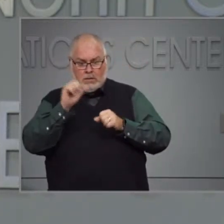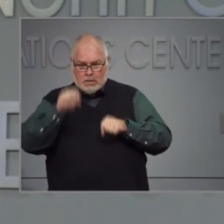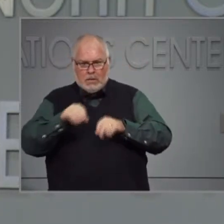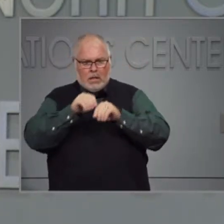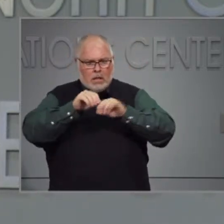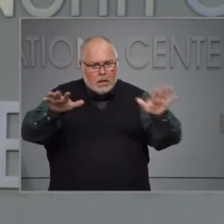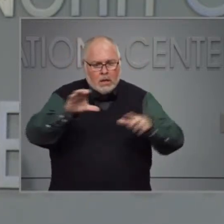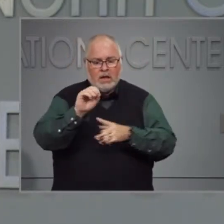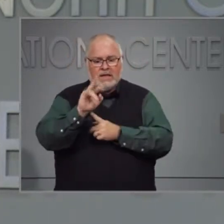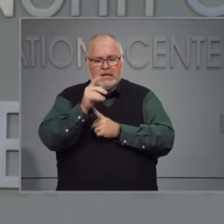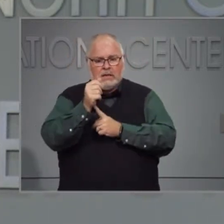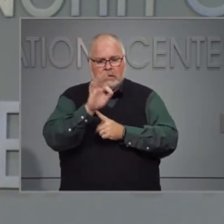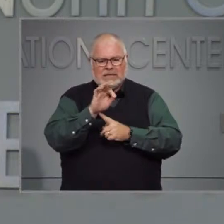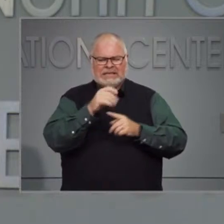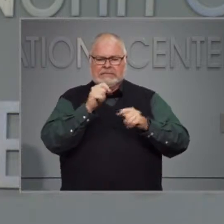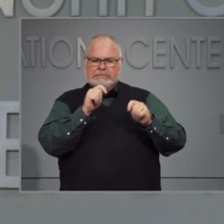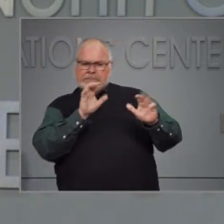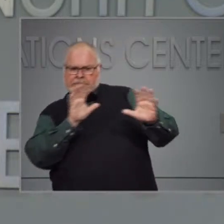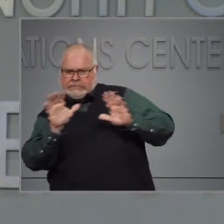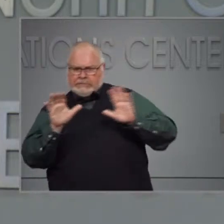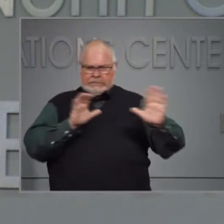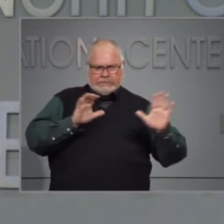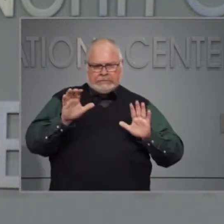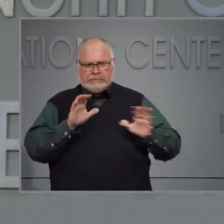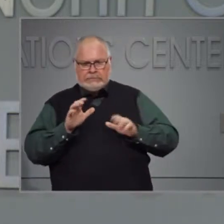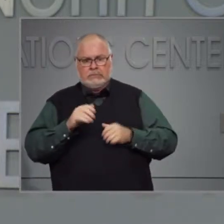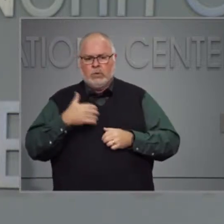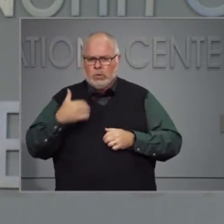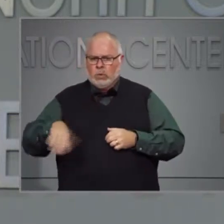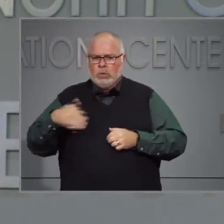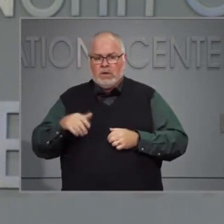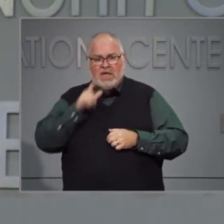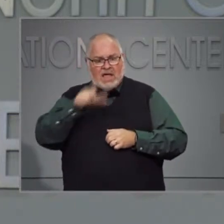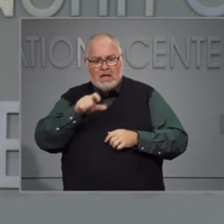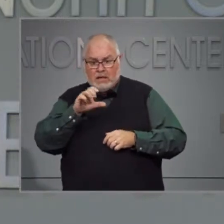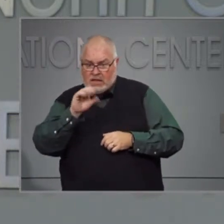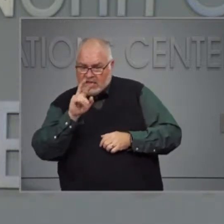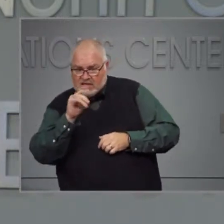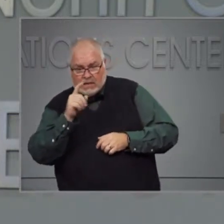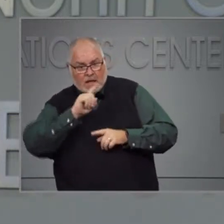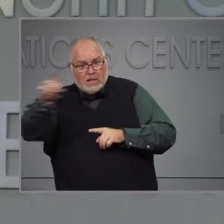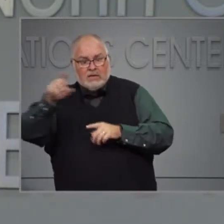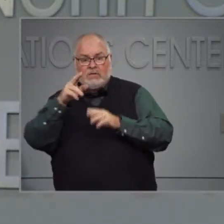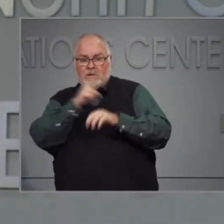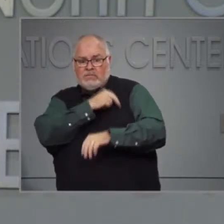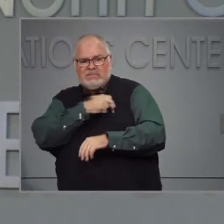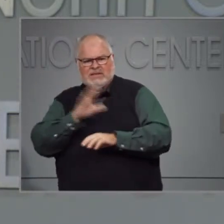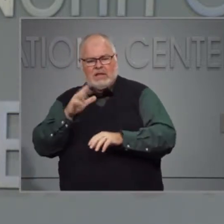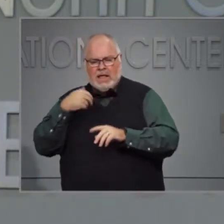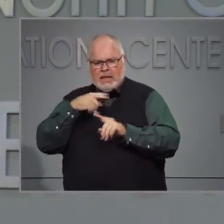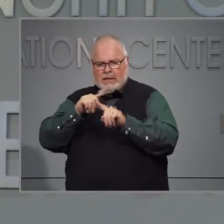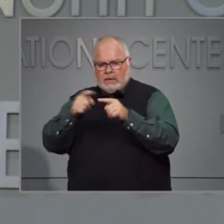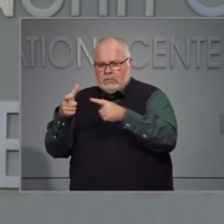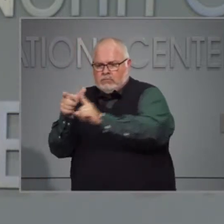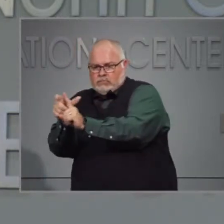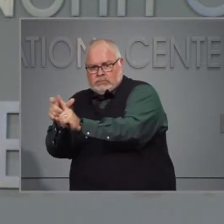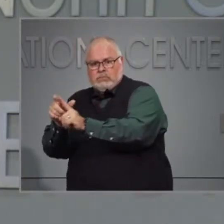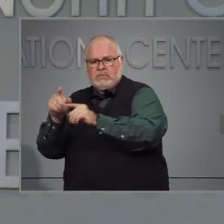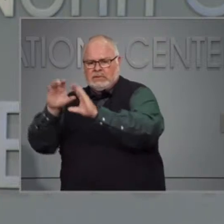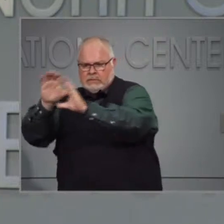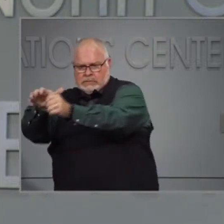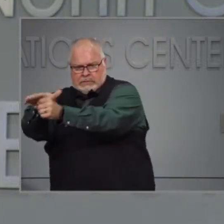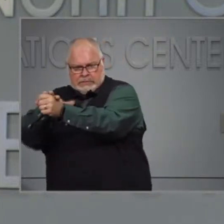Those that test for COVID-19 and do not require hospitalization but need isolation, people that have been exposed